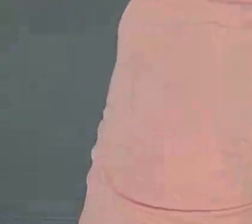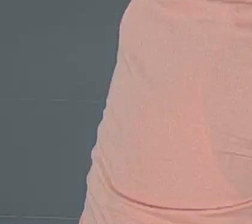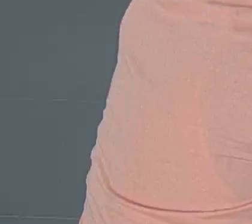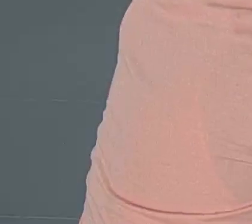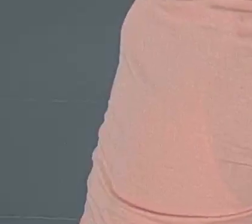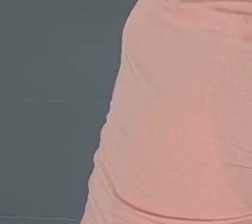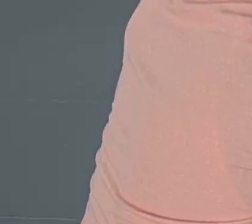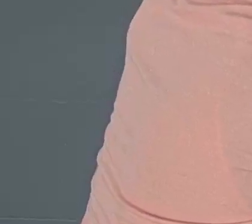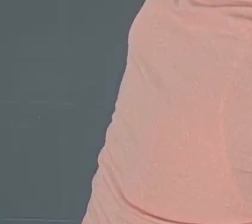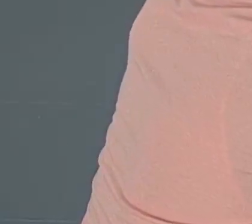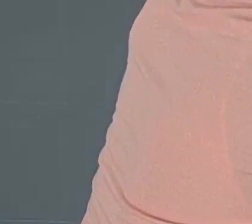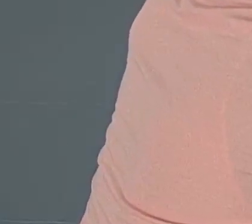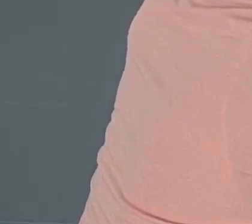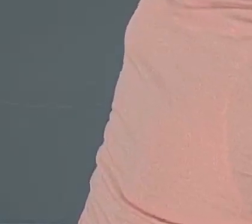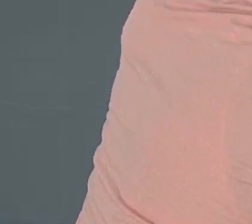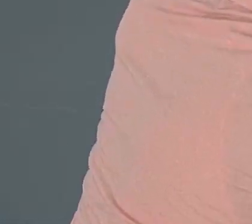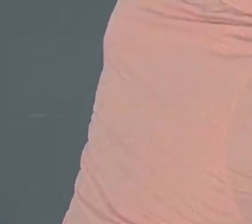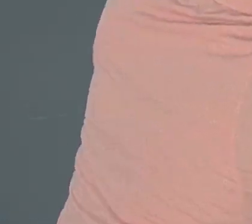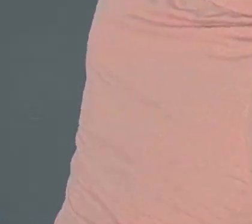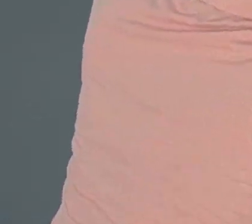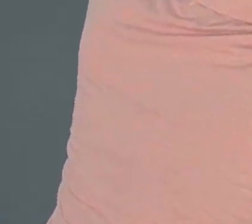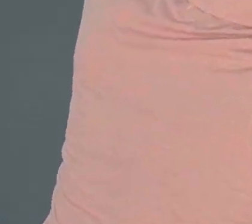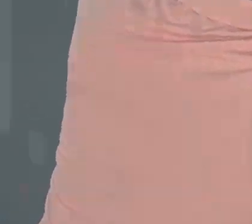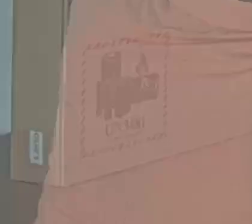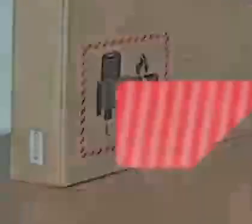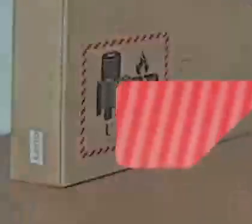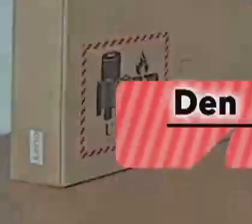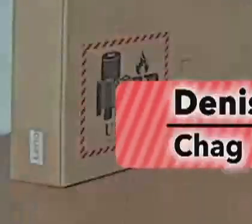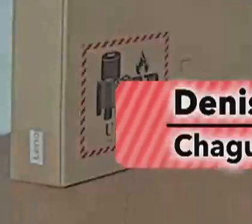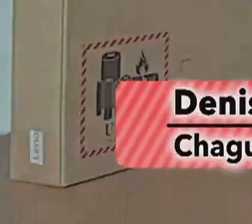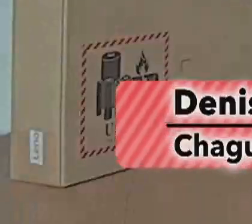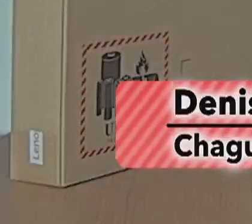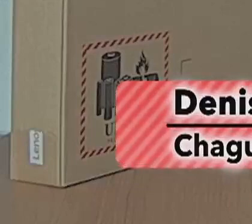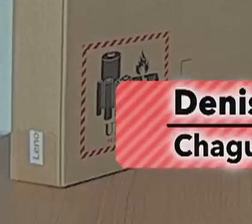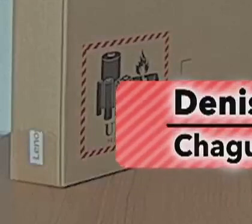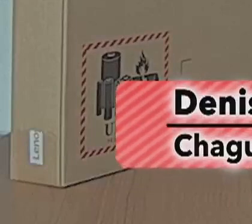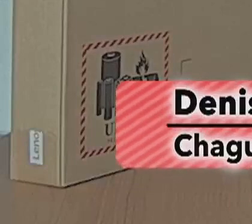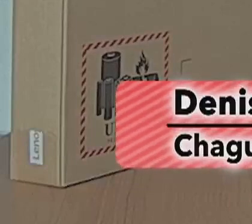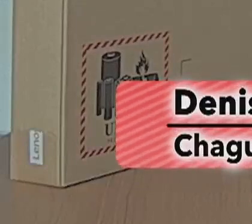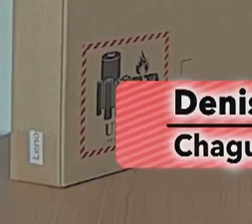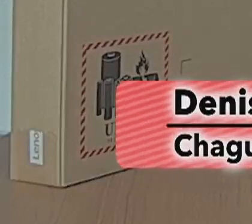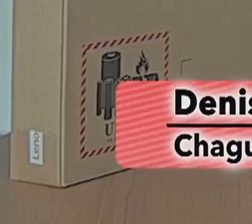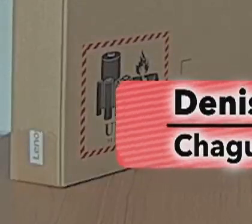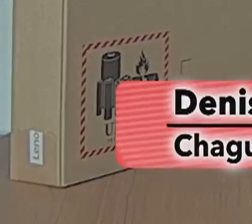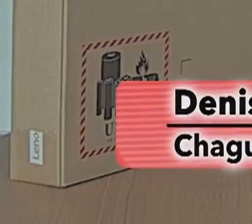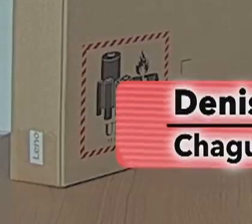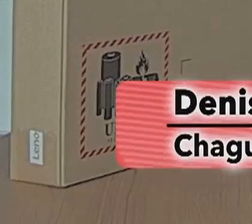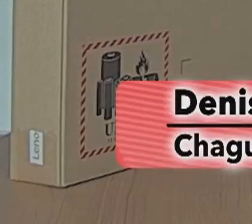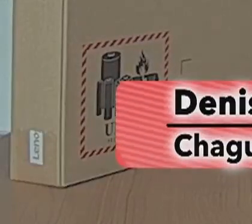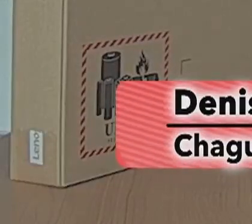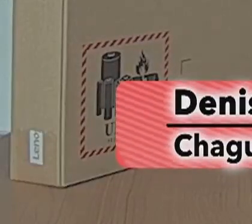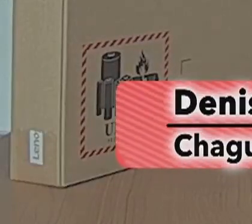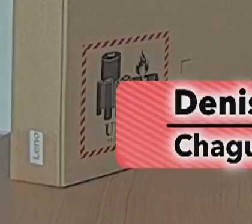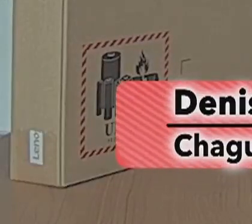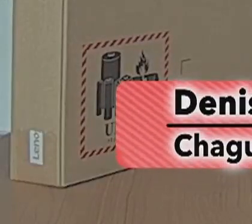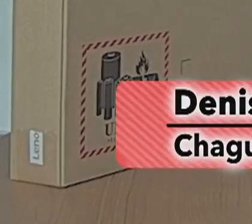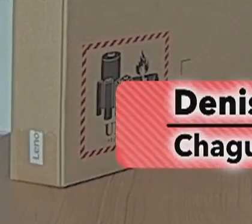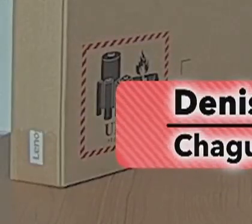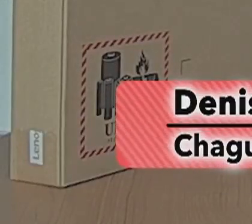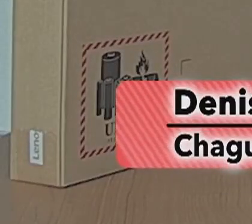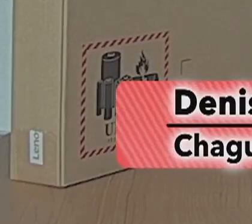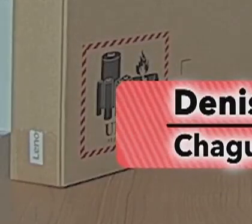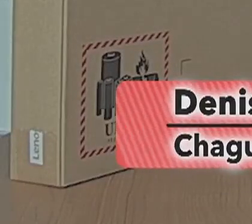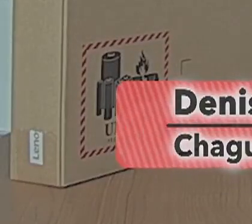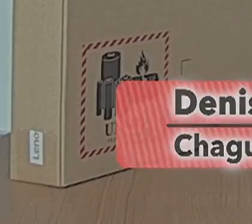to collect these devices because I know it will go a long way in leveling the playing field for